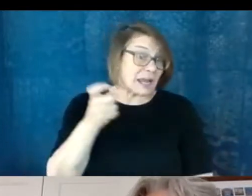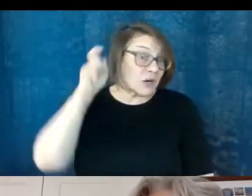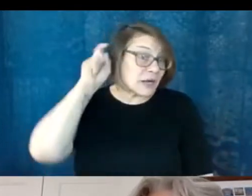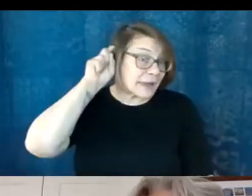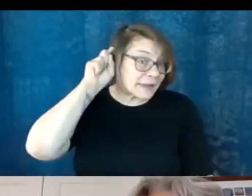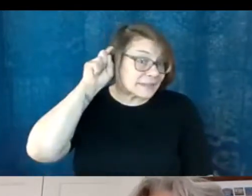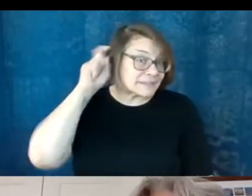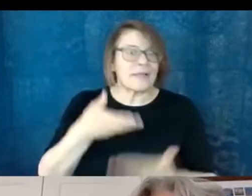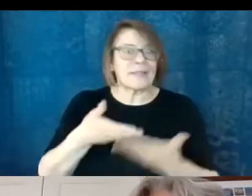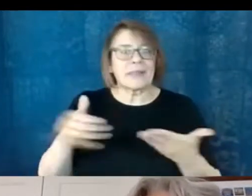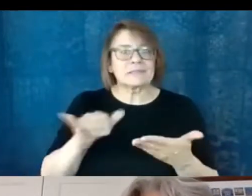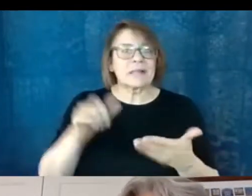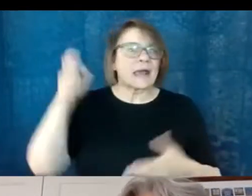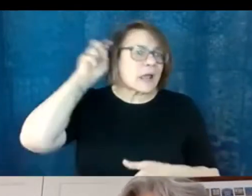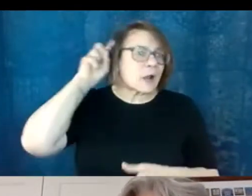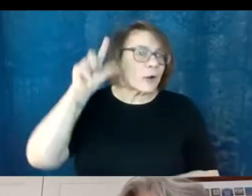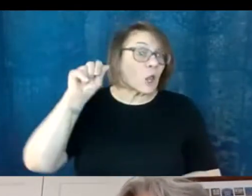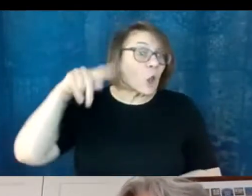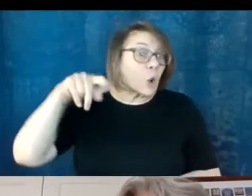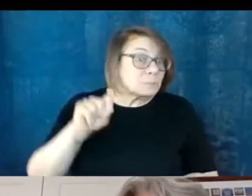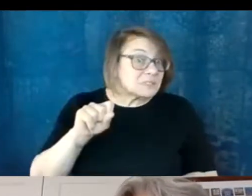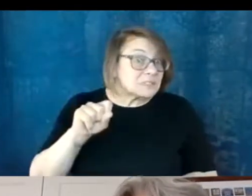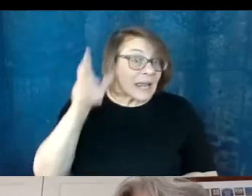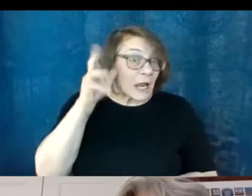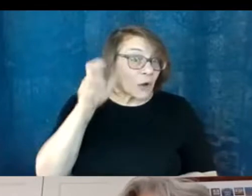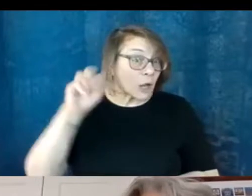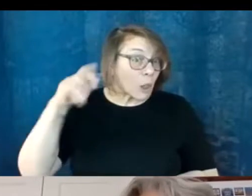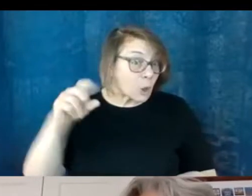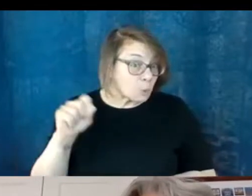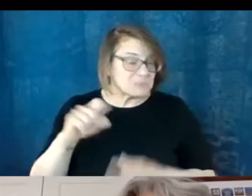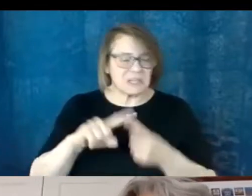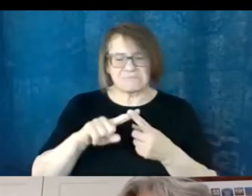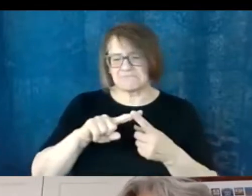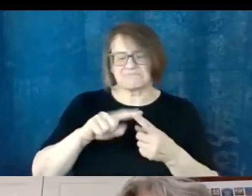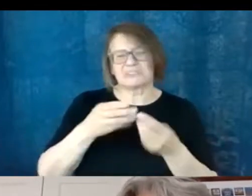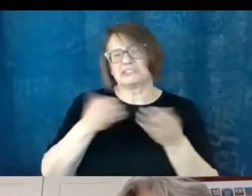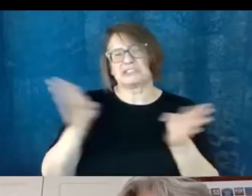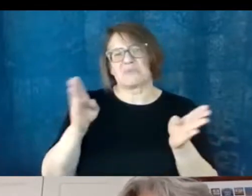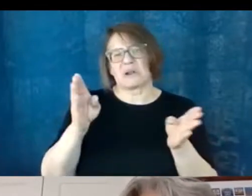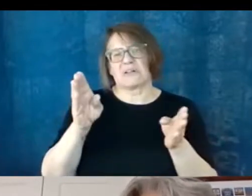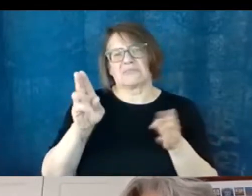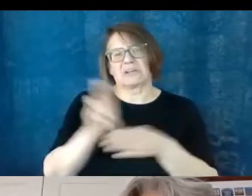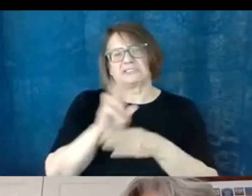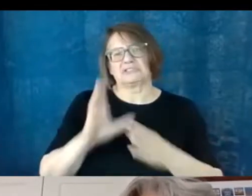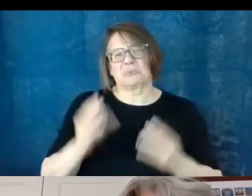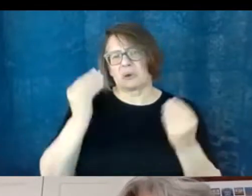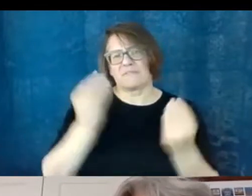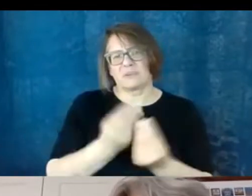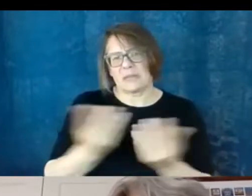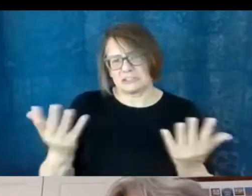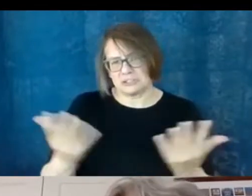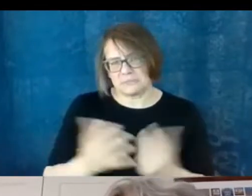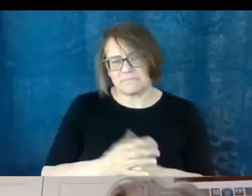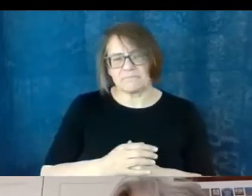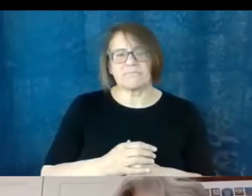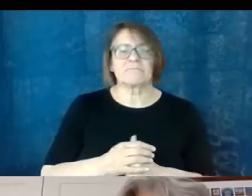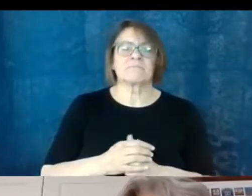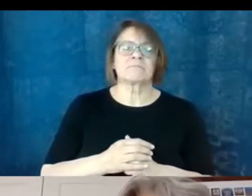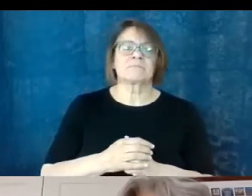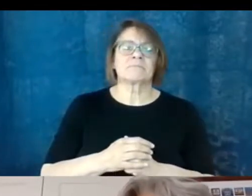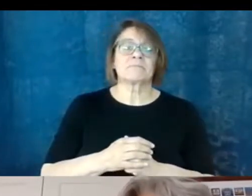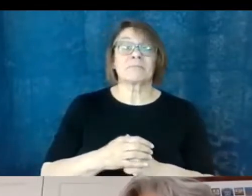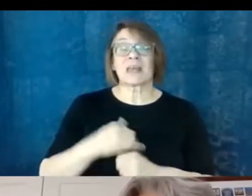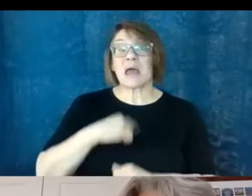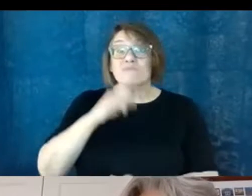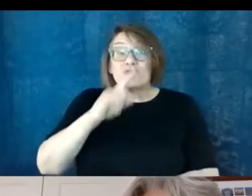like hearing loops and just general consumer information about that. And I'm